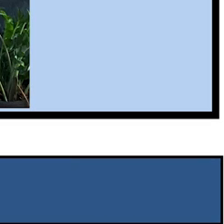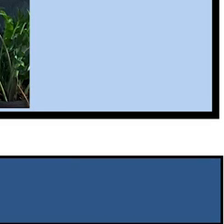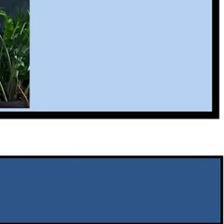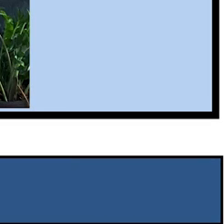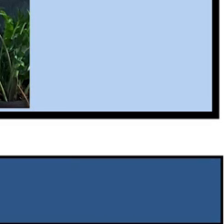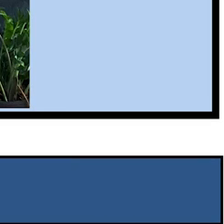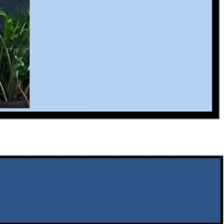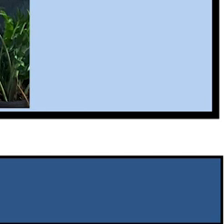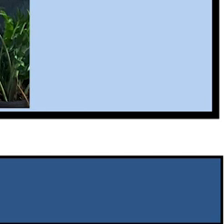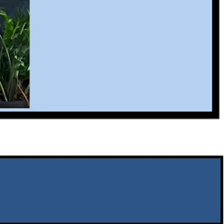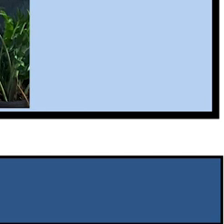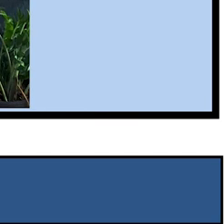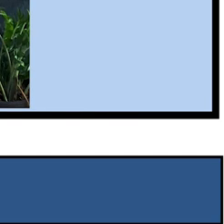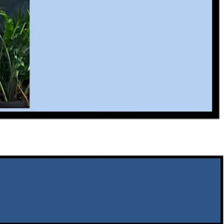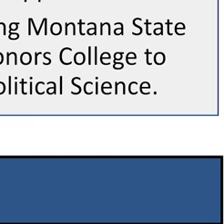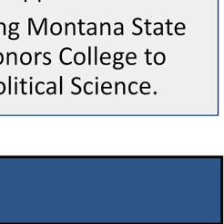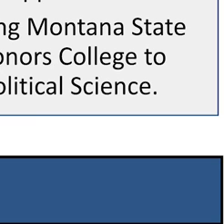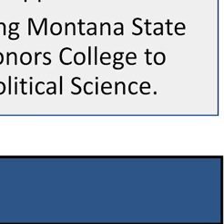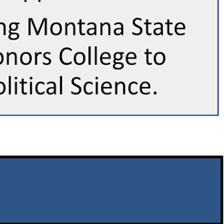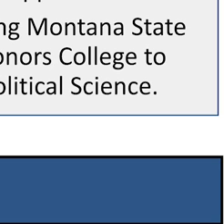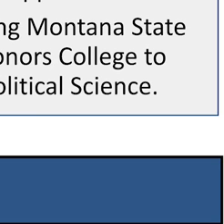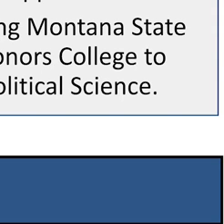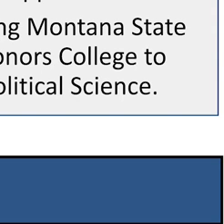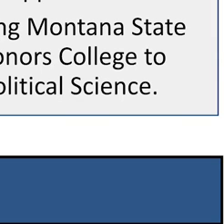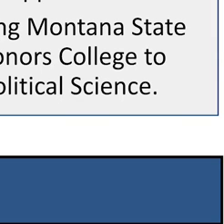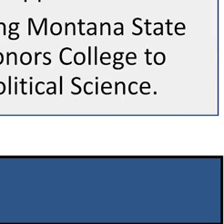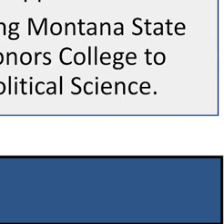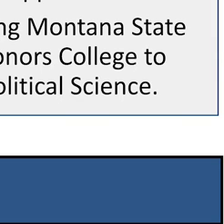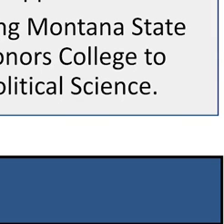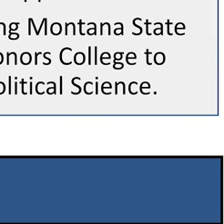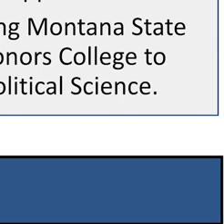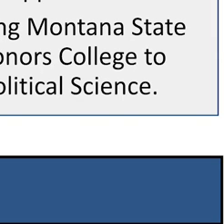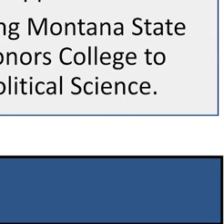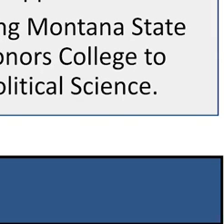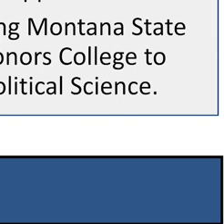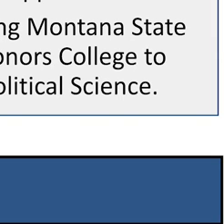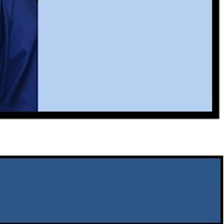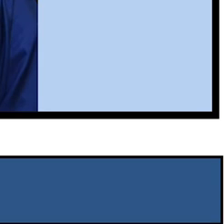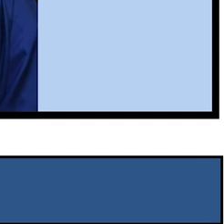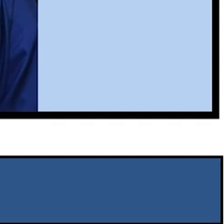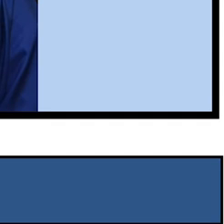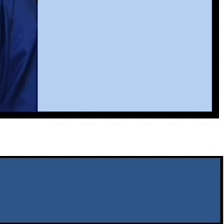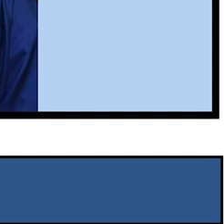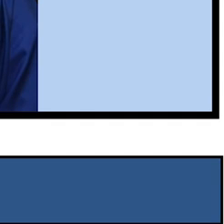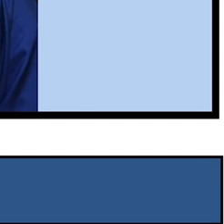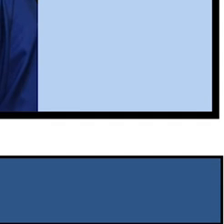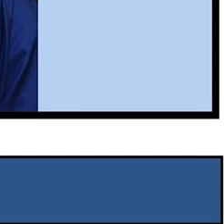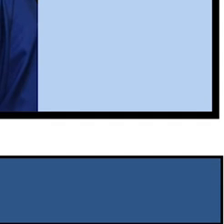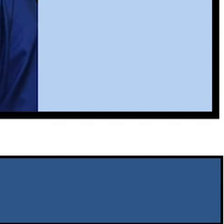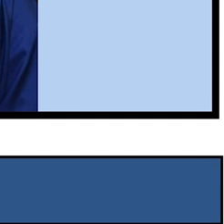Mara Ruth Dittbrender. Bailey Jordan Montana Peterson. Michael